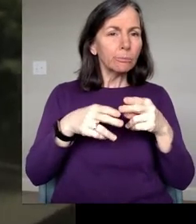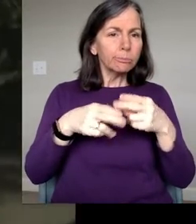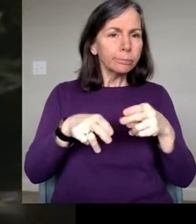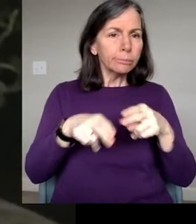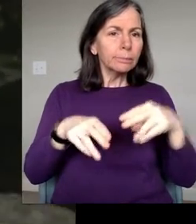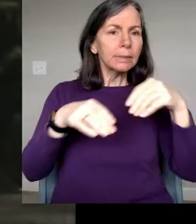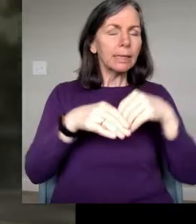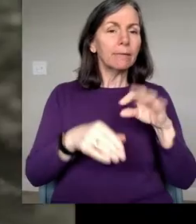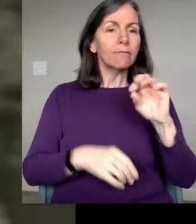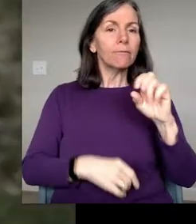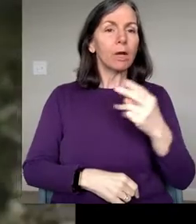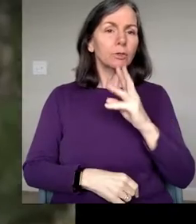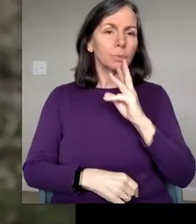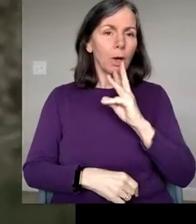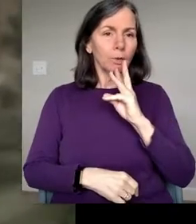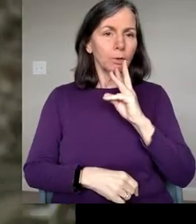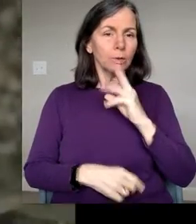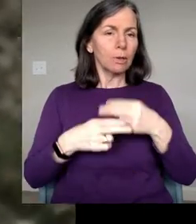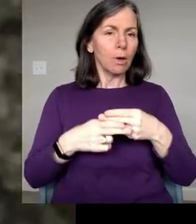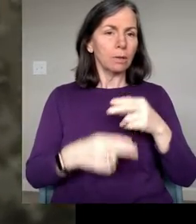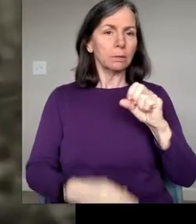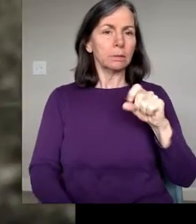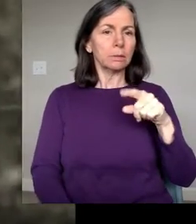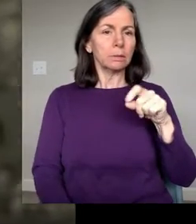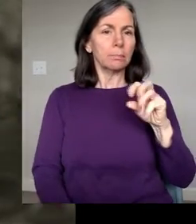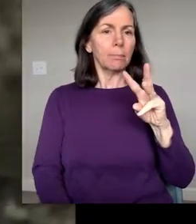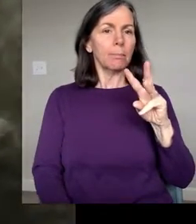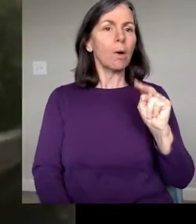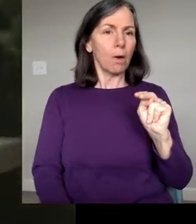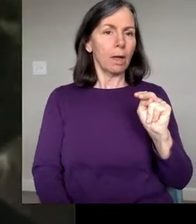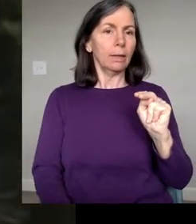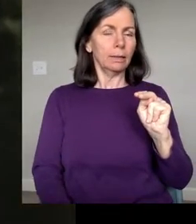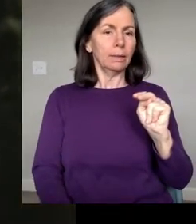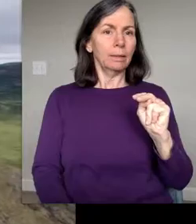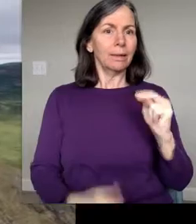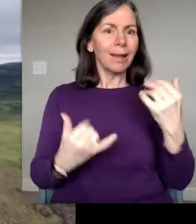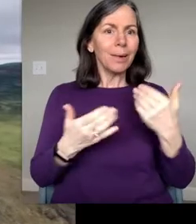There were now lots of new spawning grounds to explore.